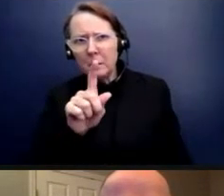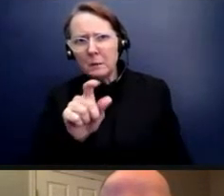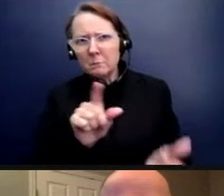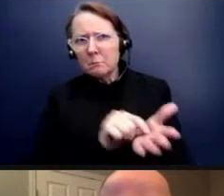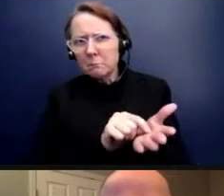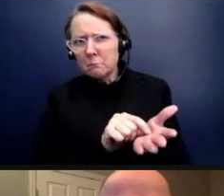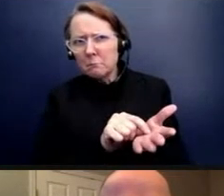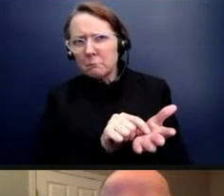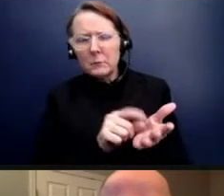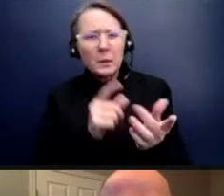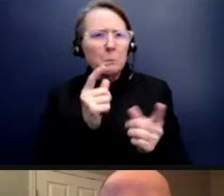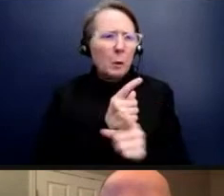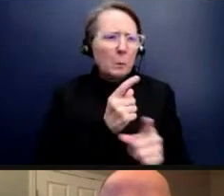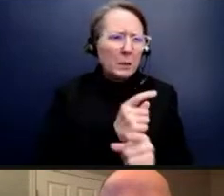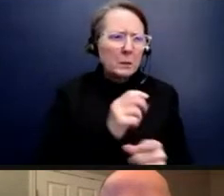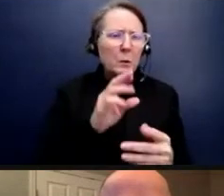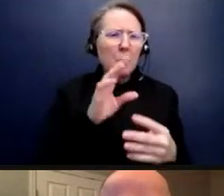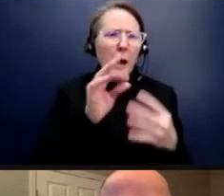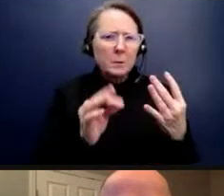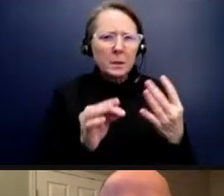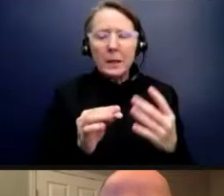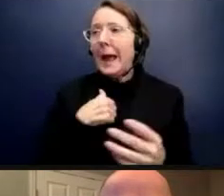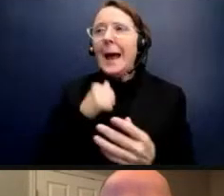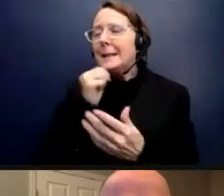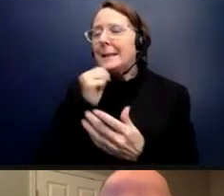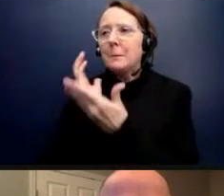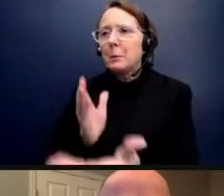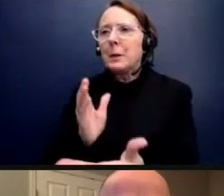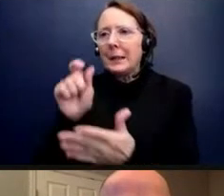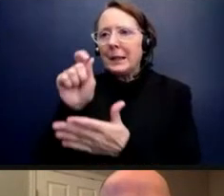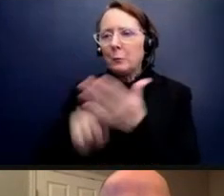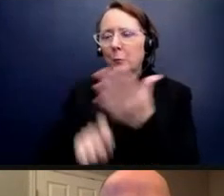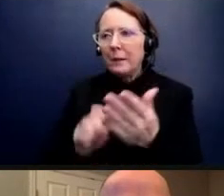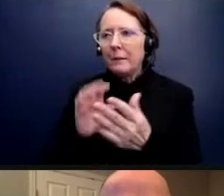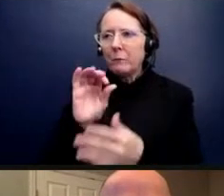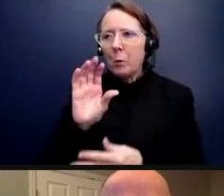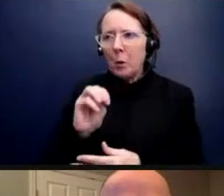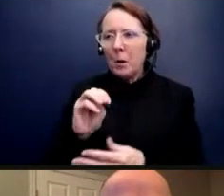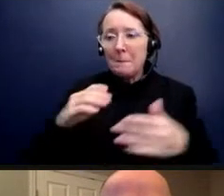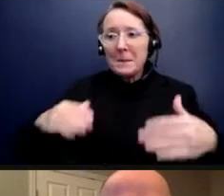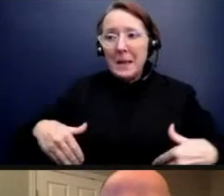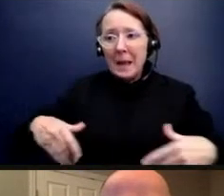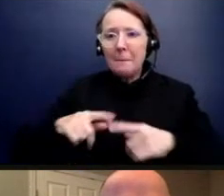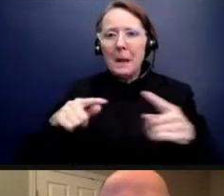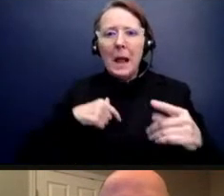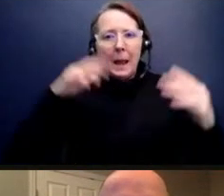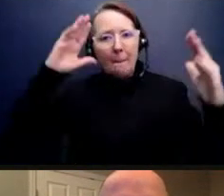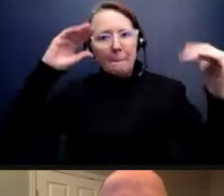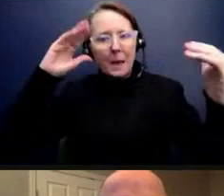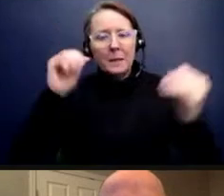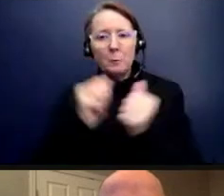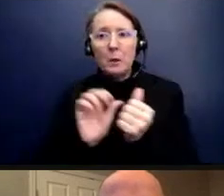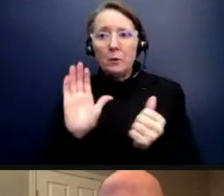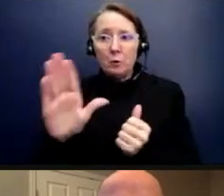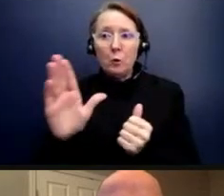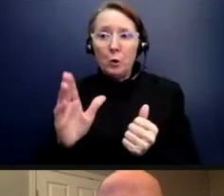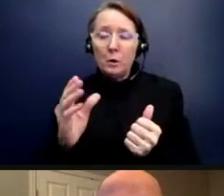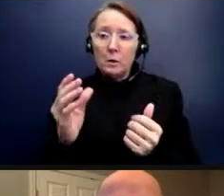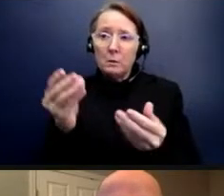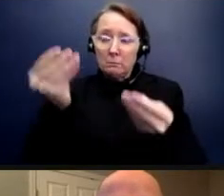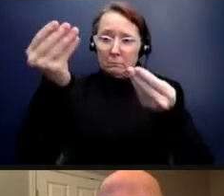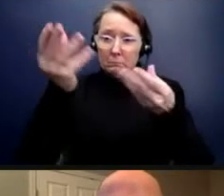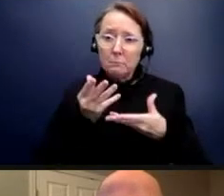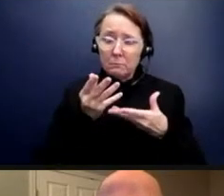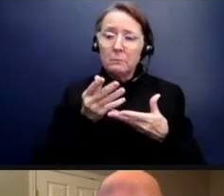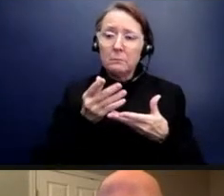appropriateness or whatever you'd call it? I didn't bring that to you in written form yet, but I would anticipate with your direction, giving